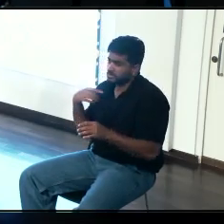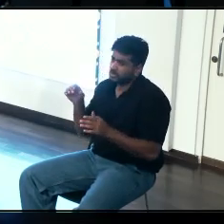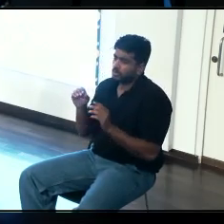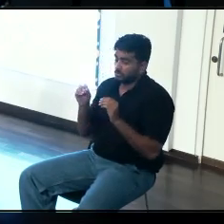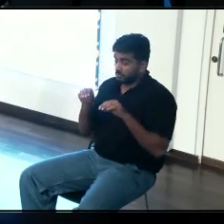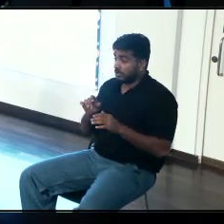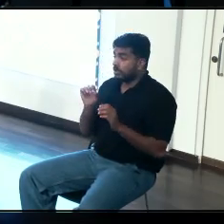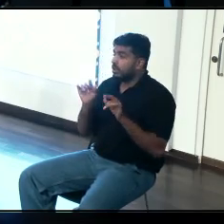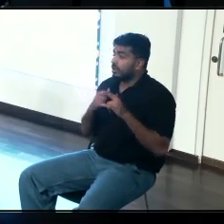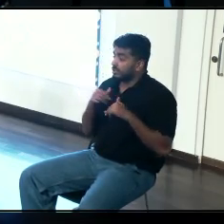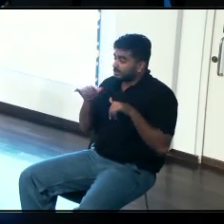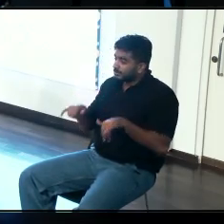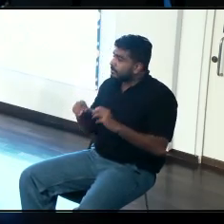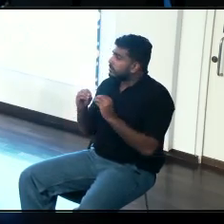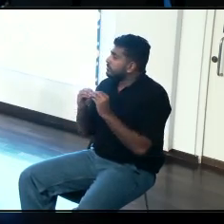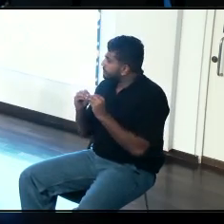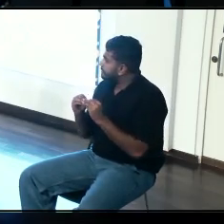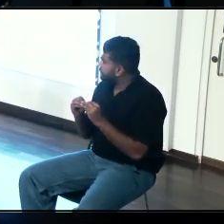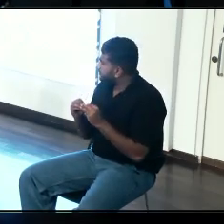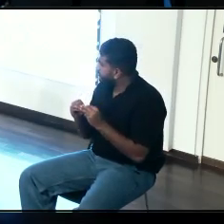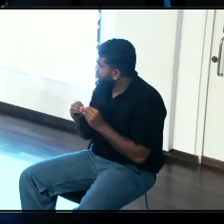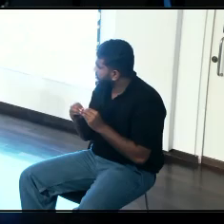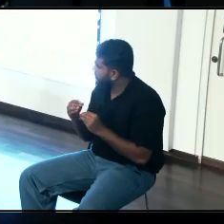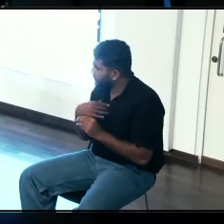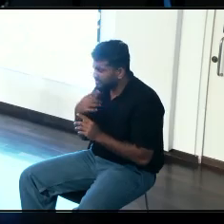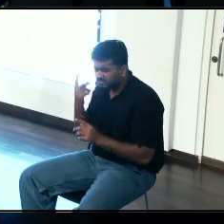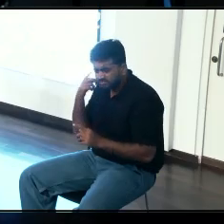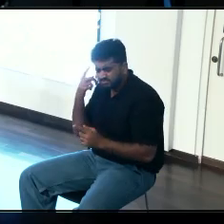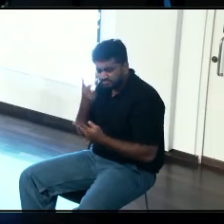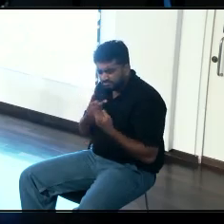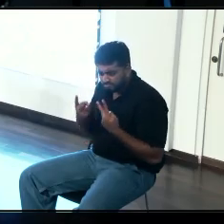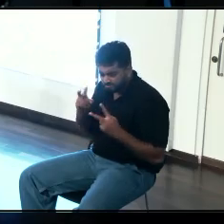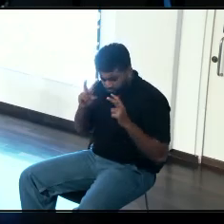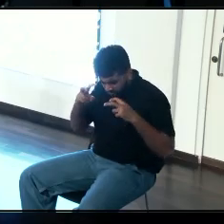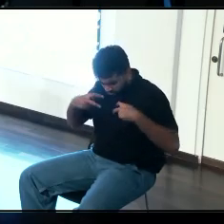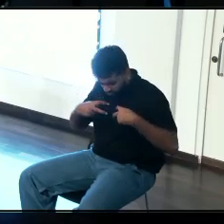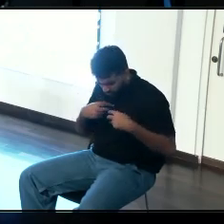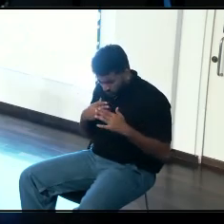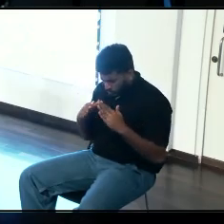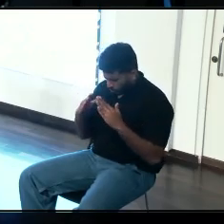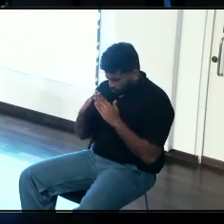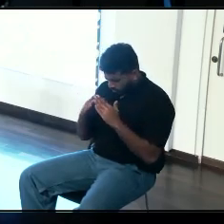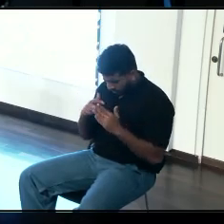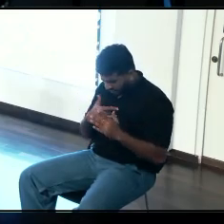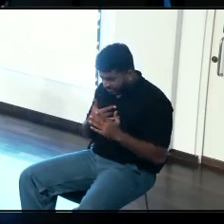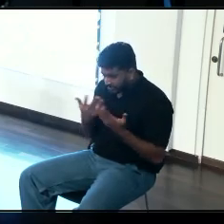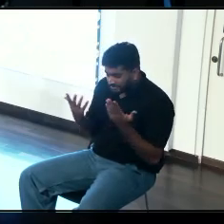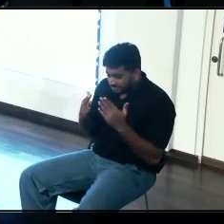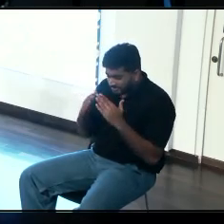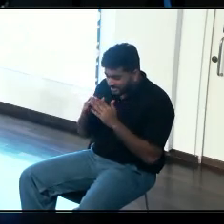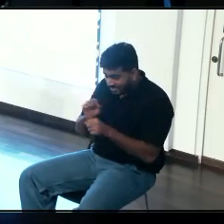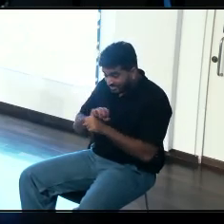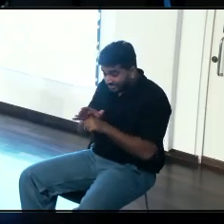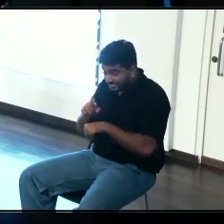grew up. And it was then that I was reflecting on the meaning of home, being locked down.